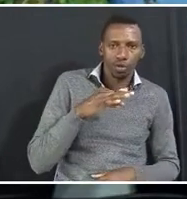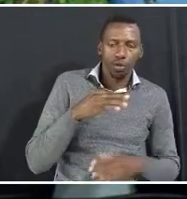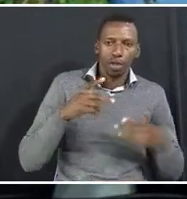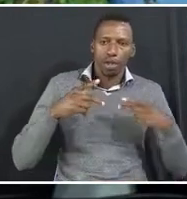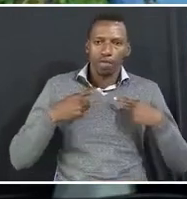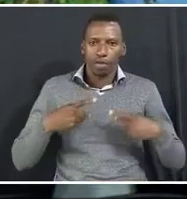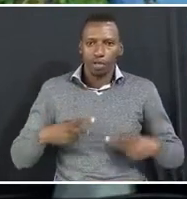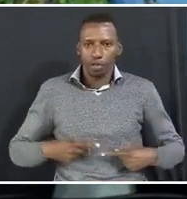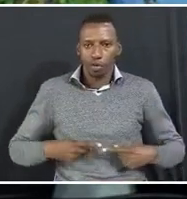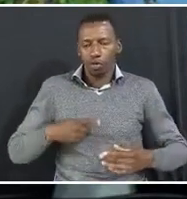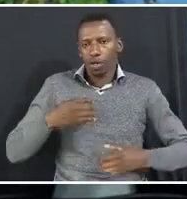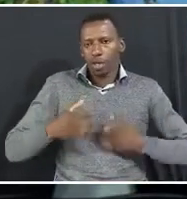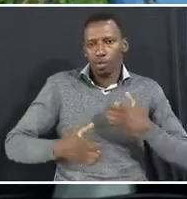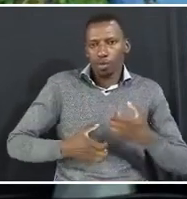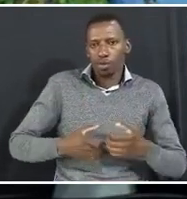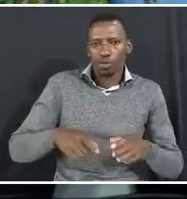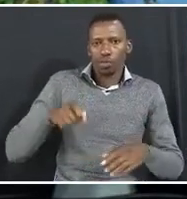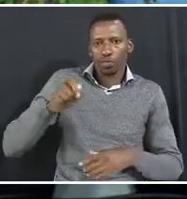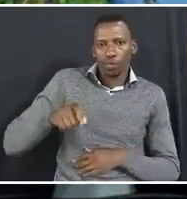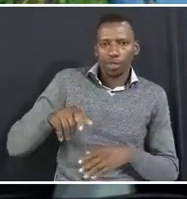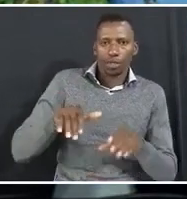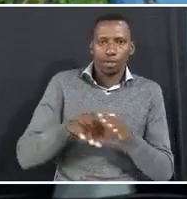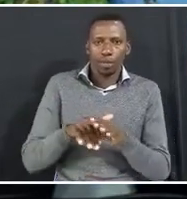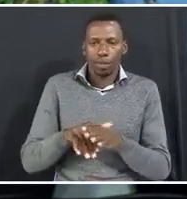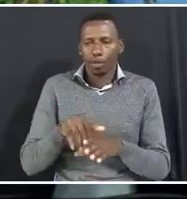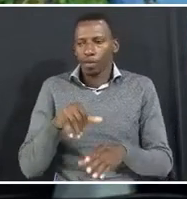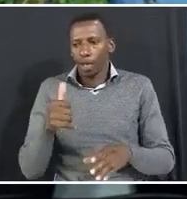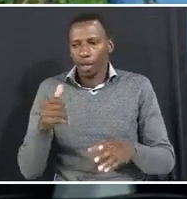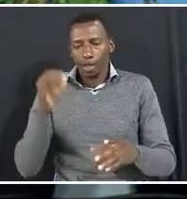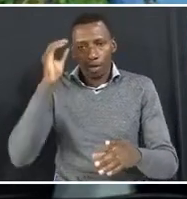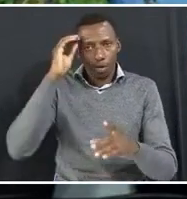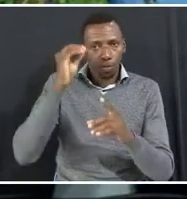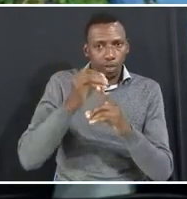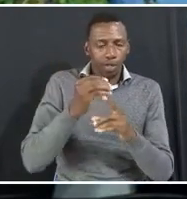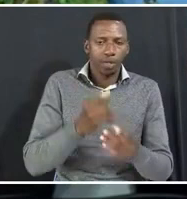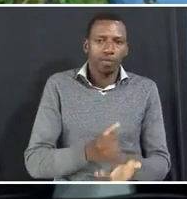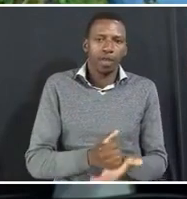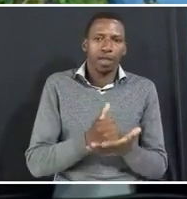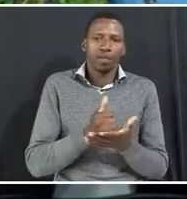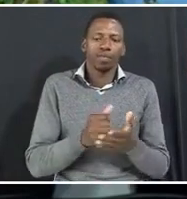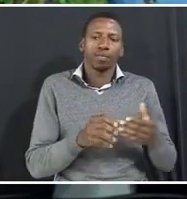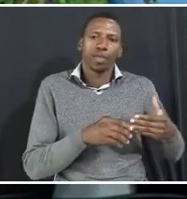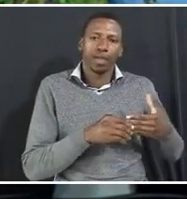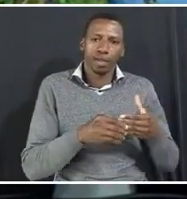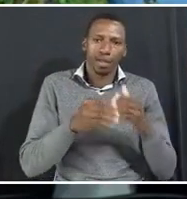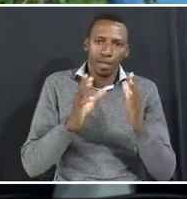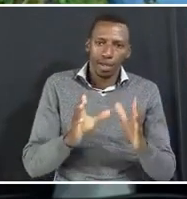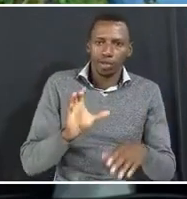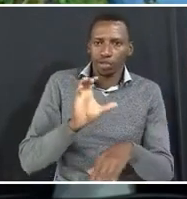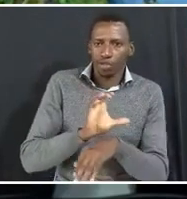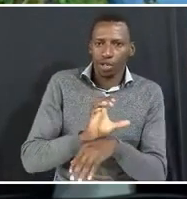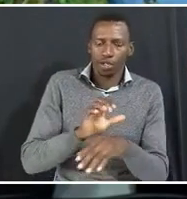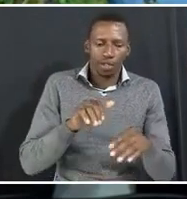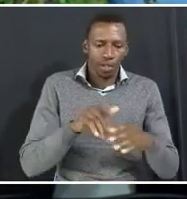members. Their other objective is to help the church leadership in administering